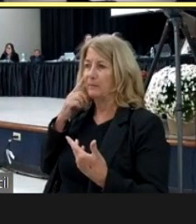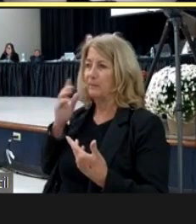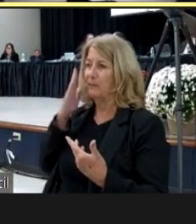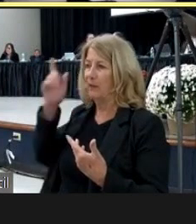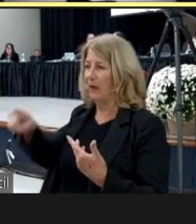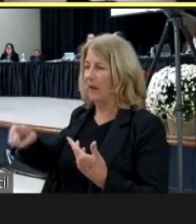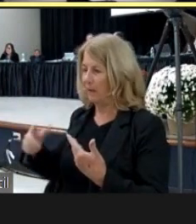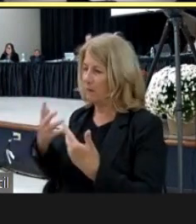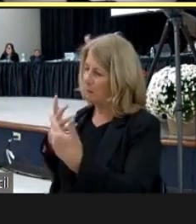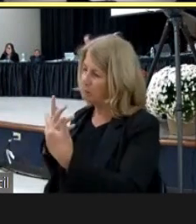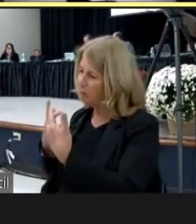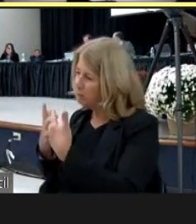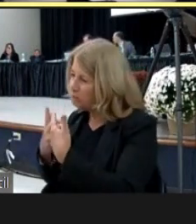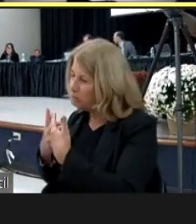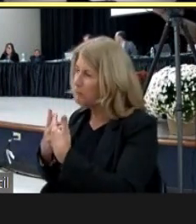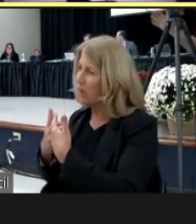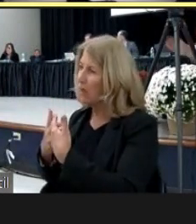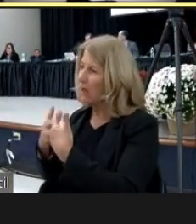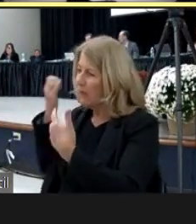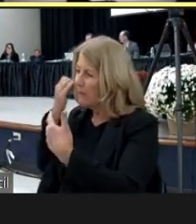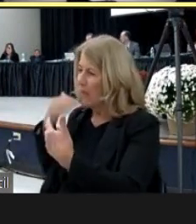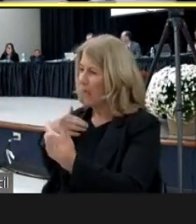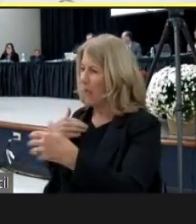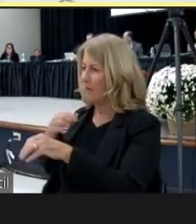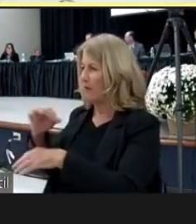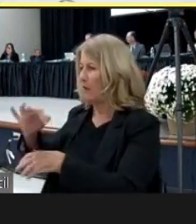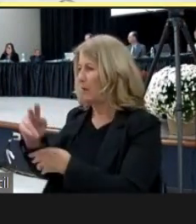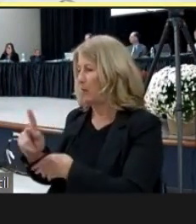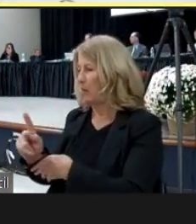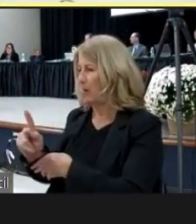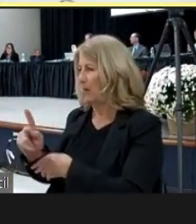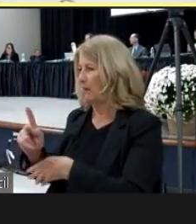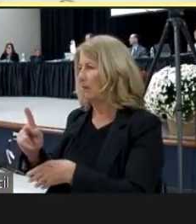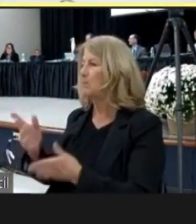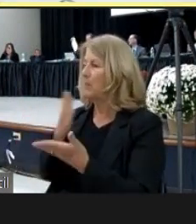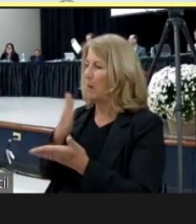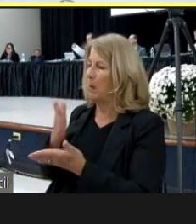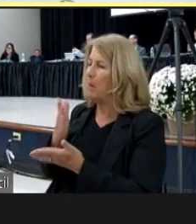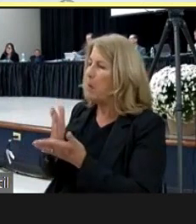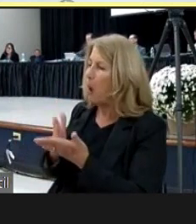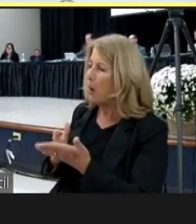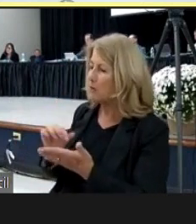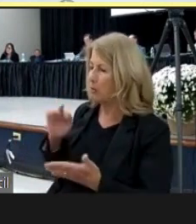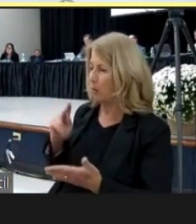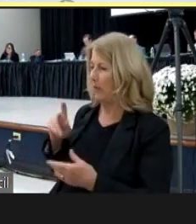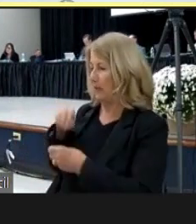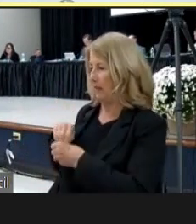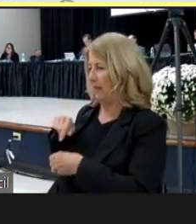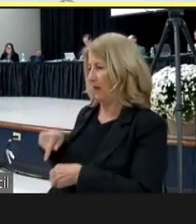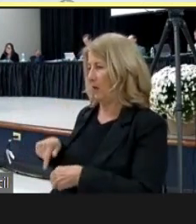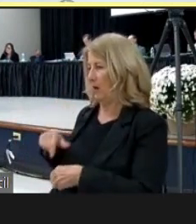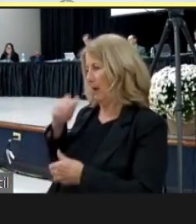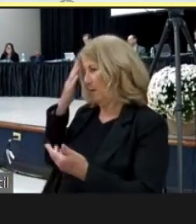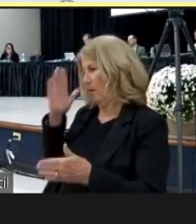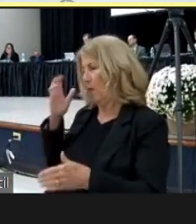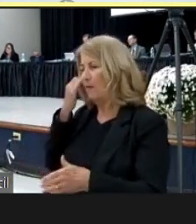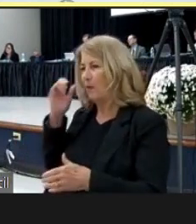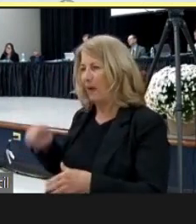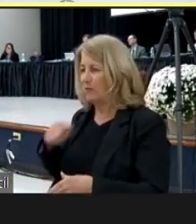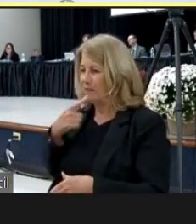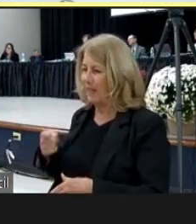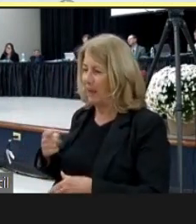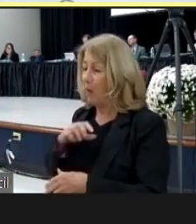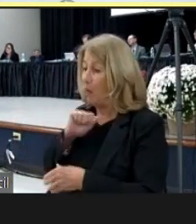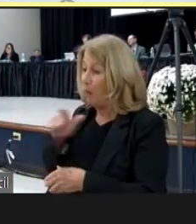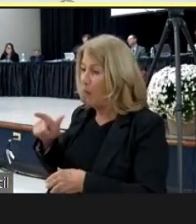complement it. So there would have, like, if you have a brick house, there would need to be some elements of brick in there. I don't know if we would go all the way to say it has to be all brick, but those